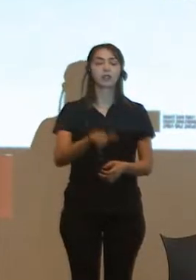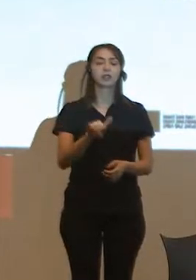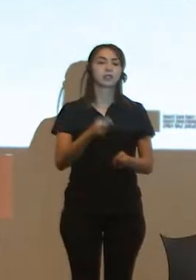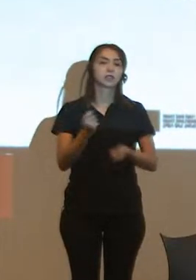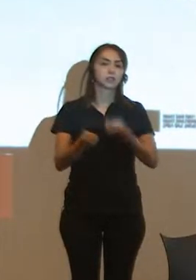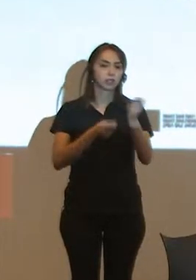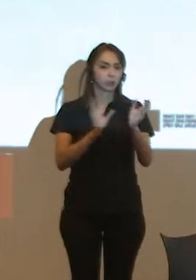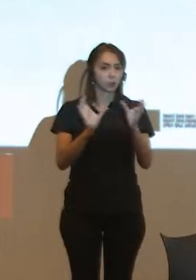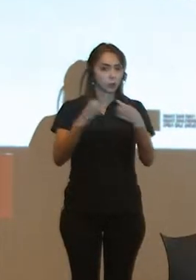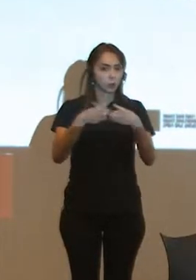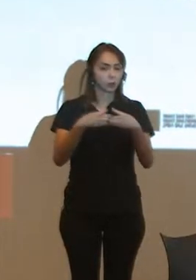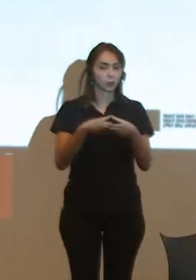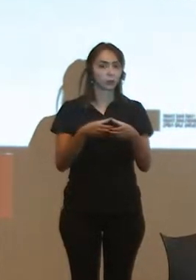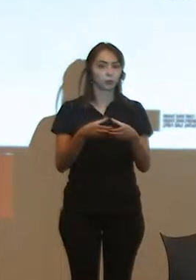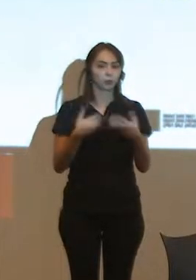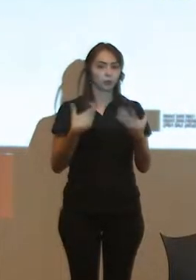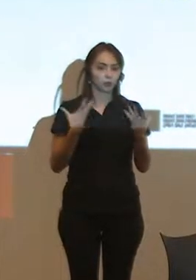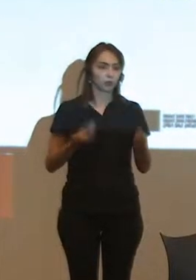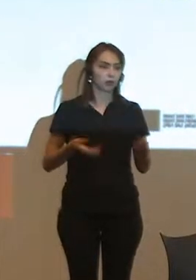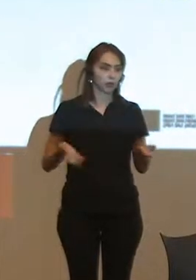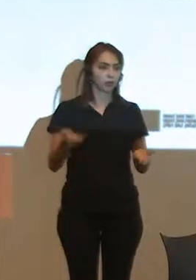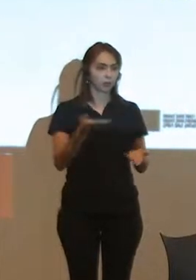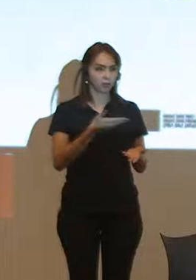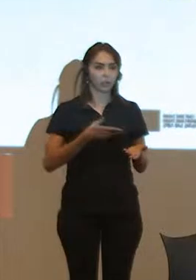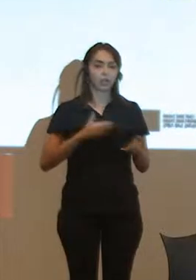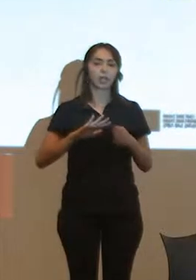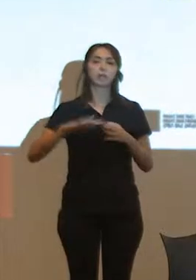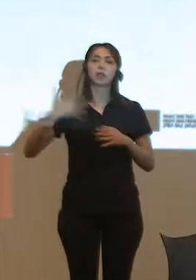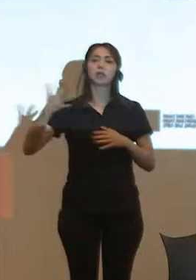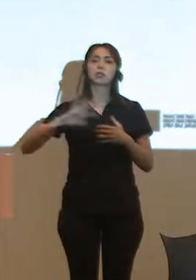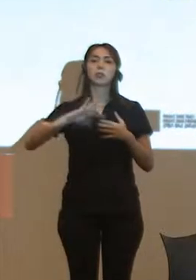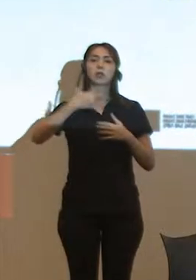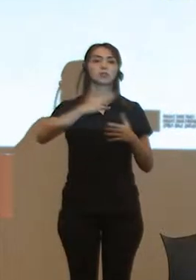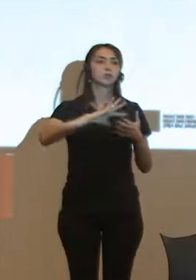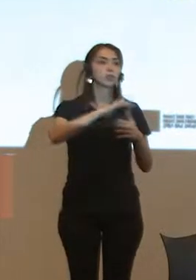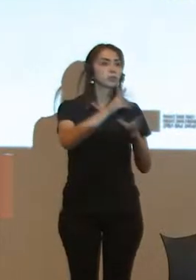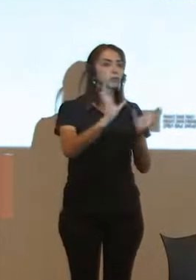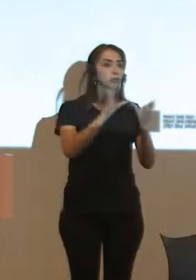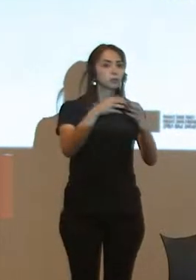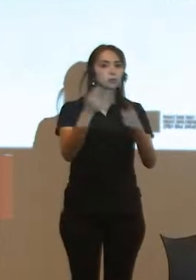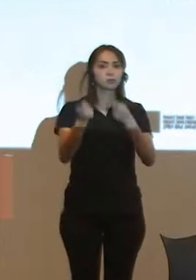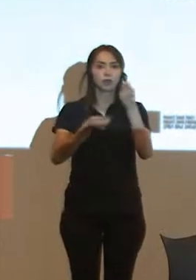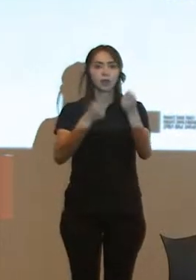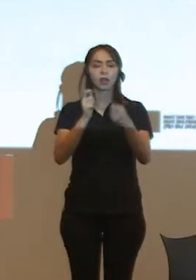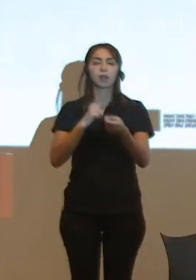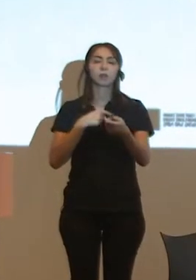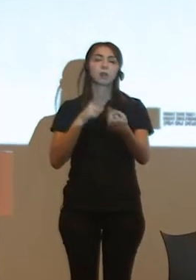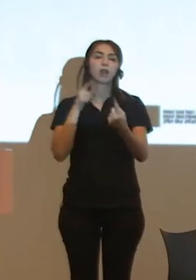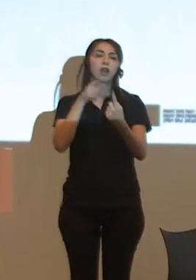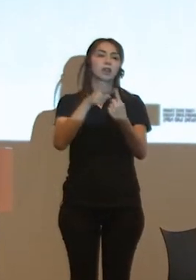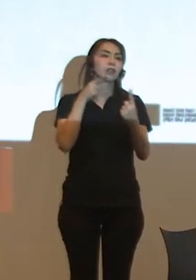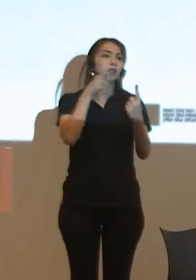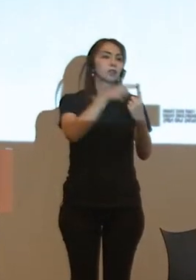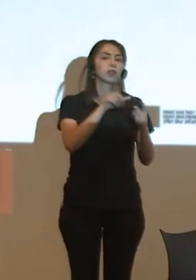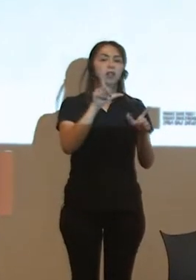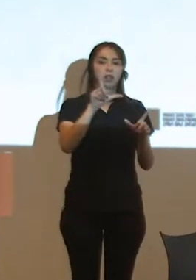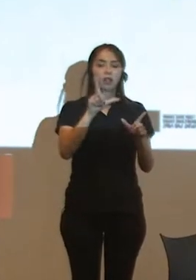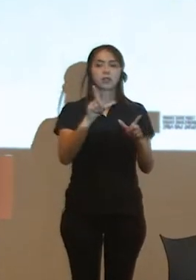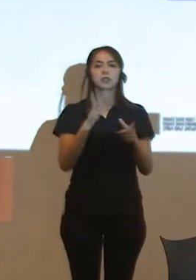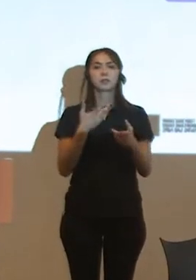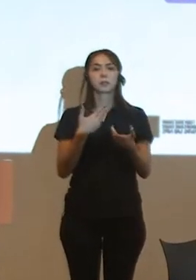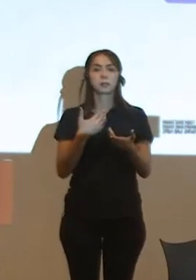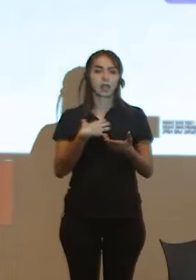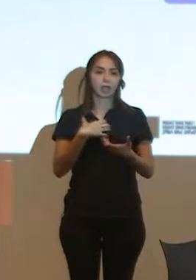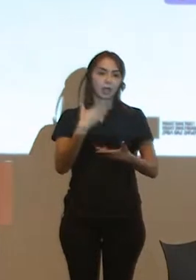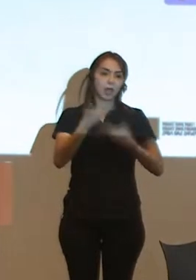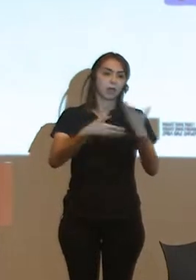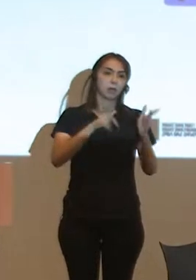josie was saying before other movements in order to articulate because they are doing so i mean the the